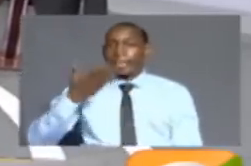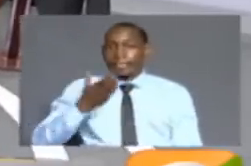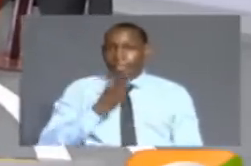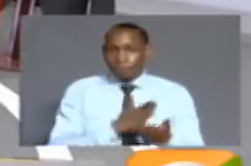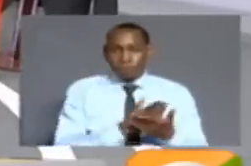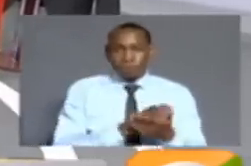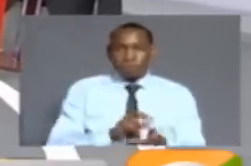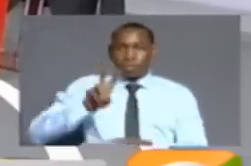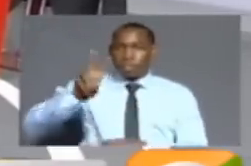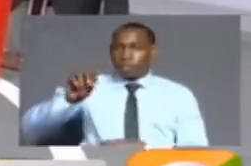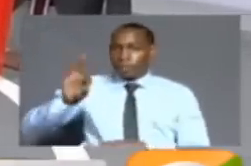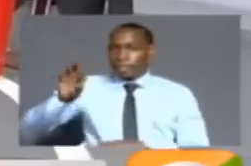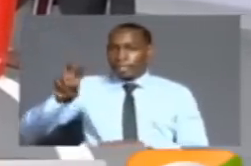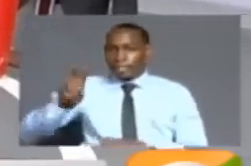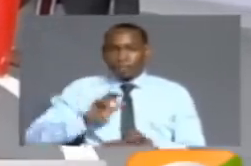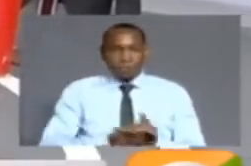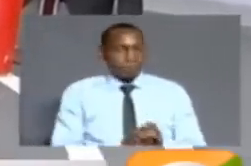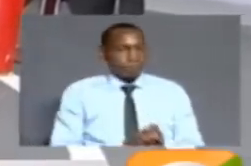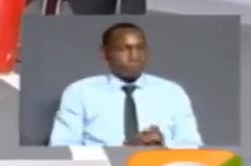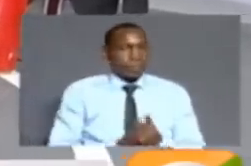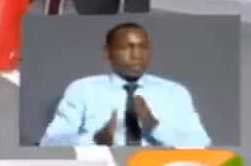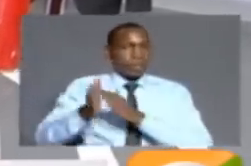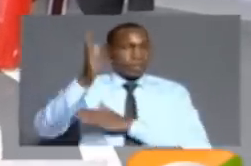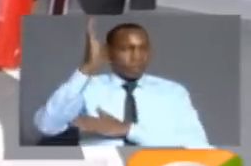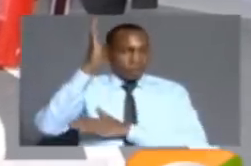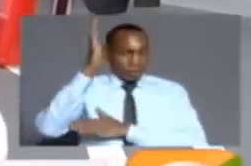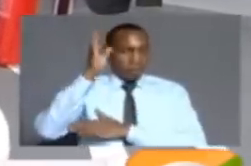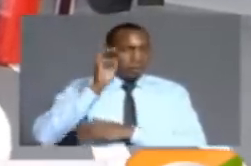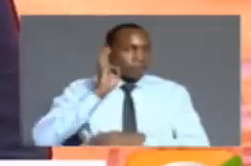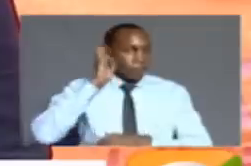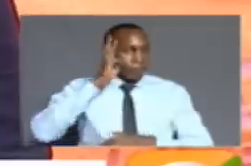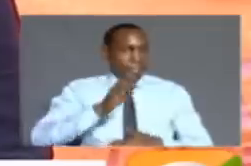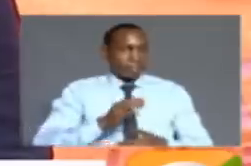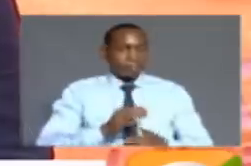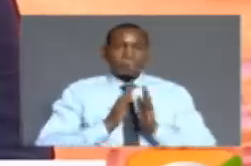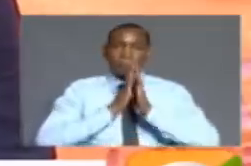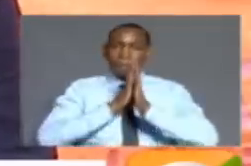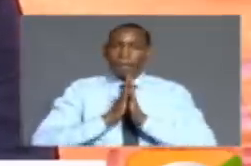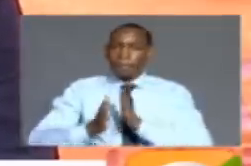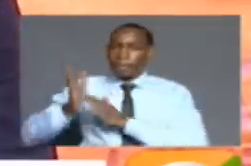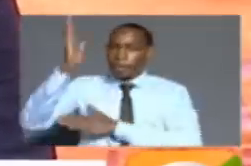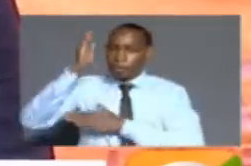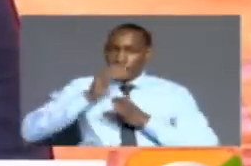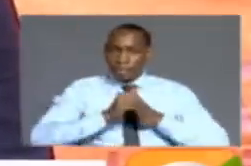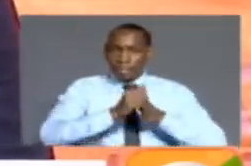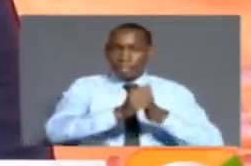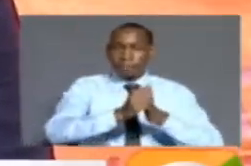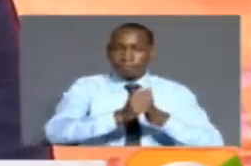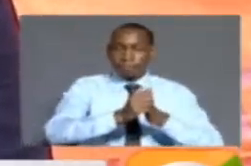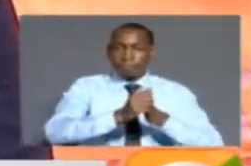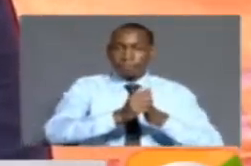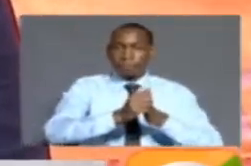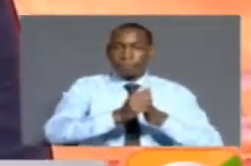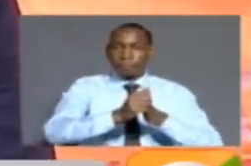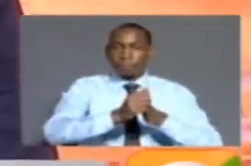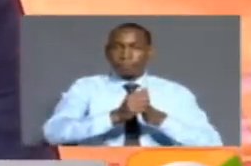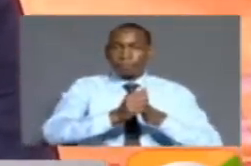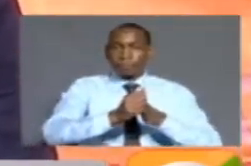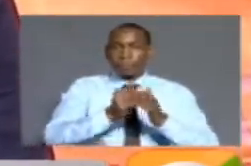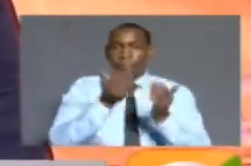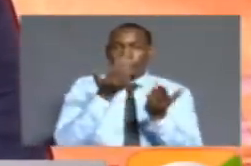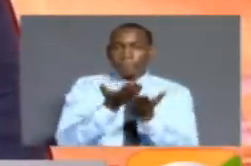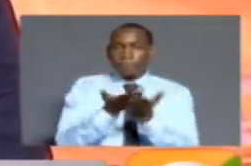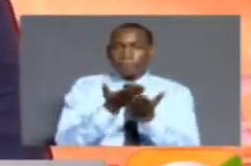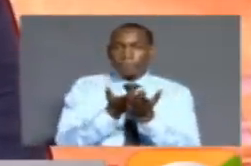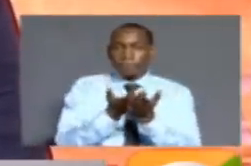I'll give you 2032? 2032, God willing, I pray to God to keep me. I will seek the mandate